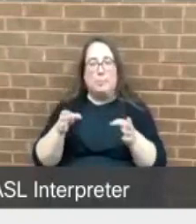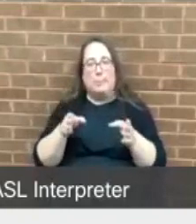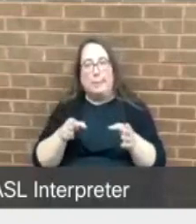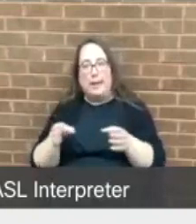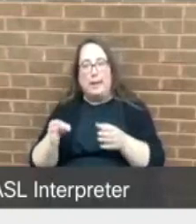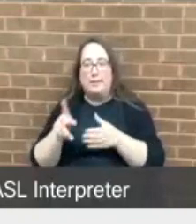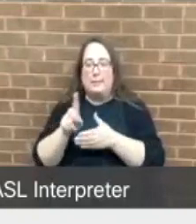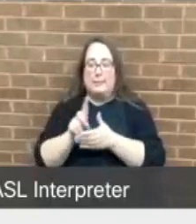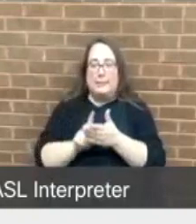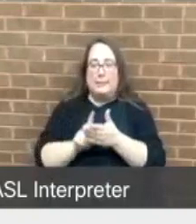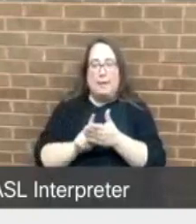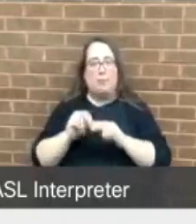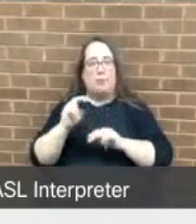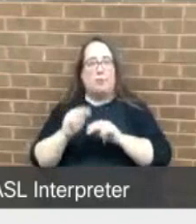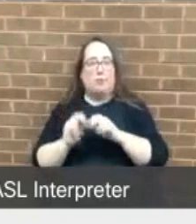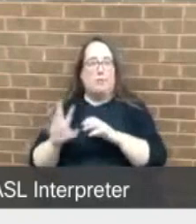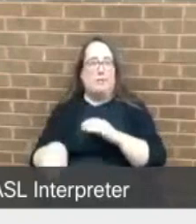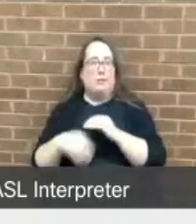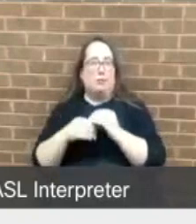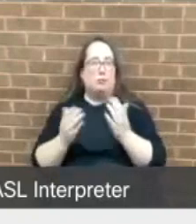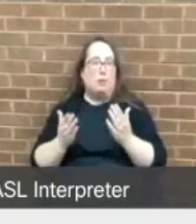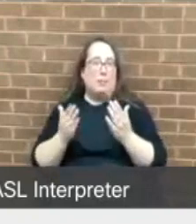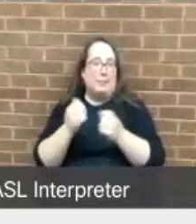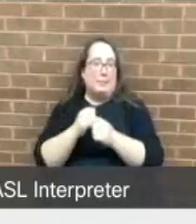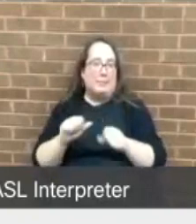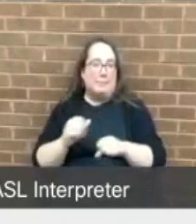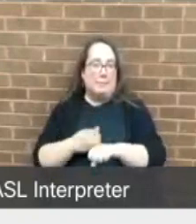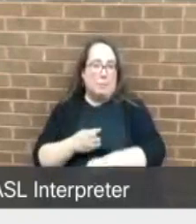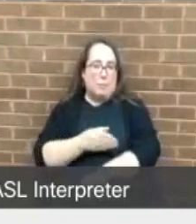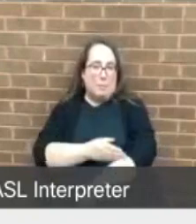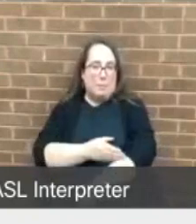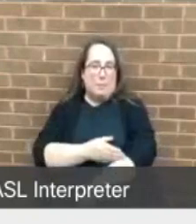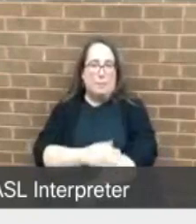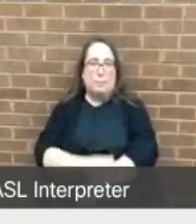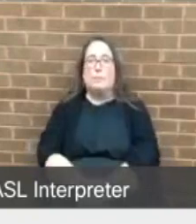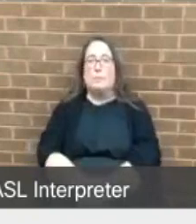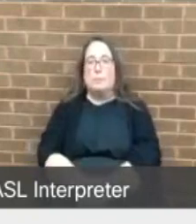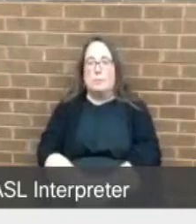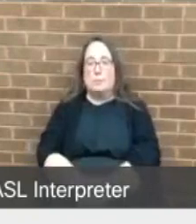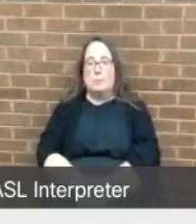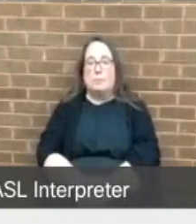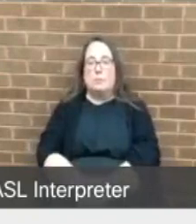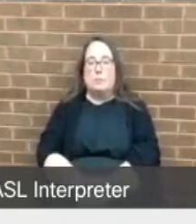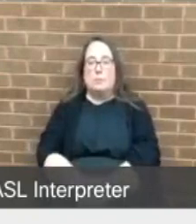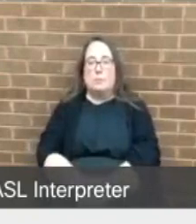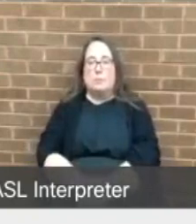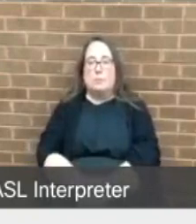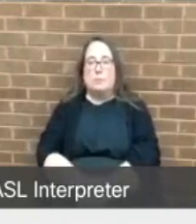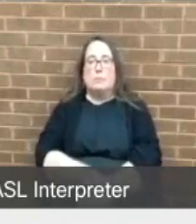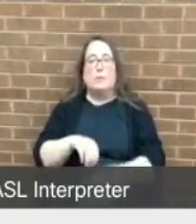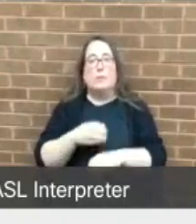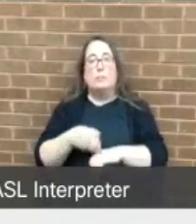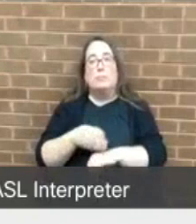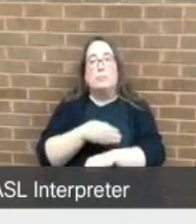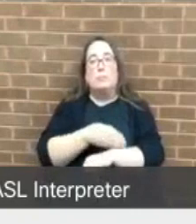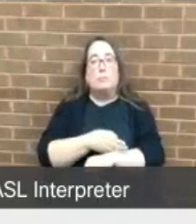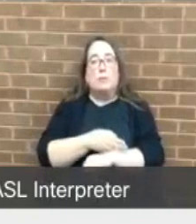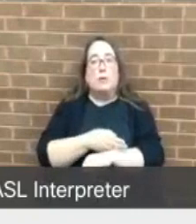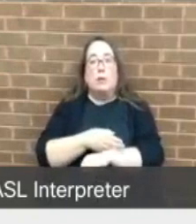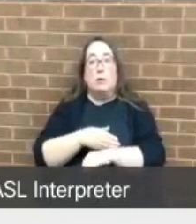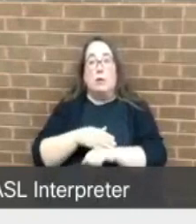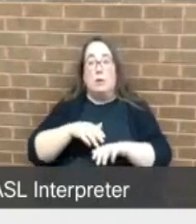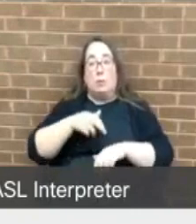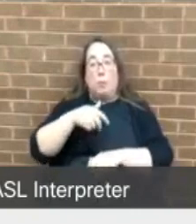of additional recommended safety improvements. This includes improving pedestrian and